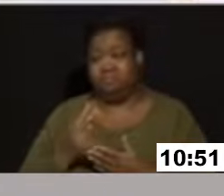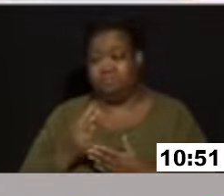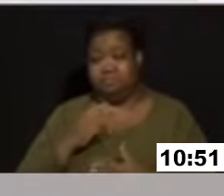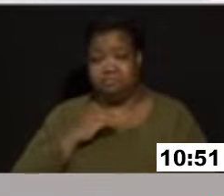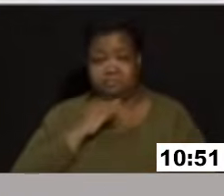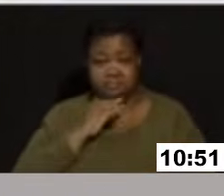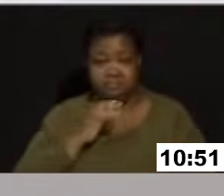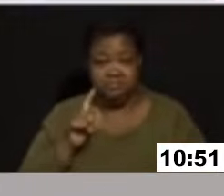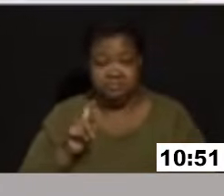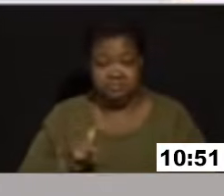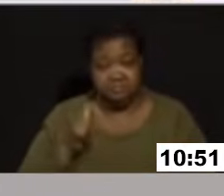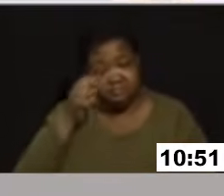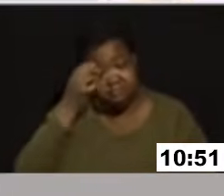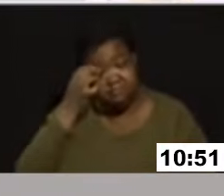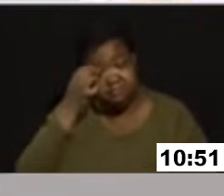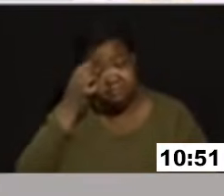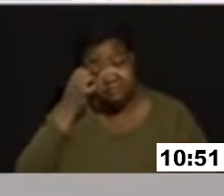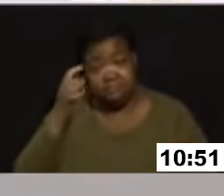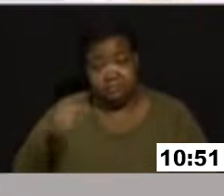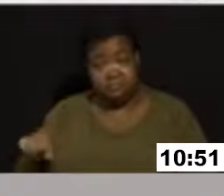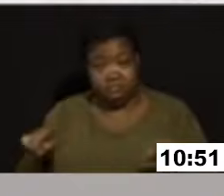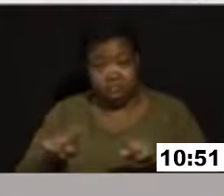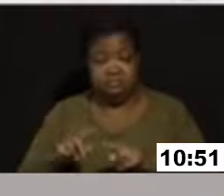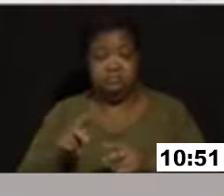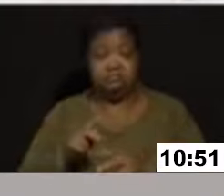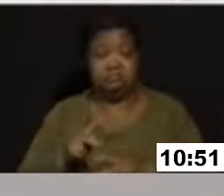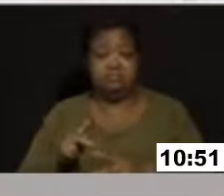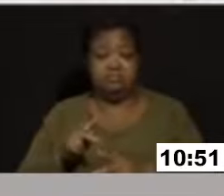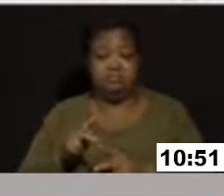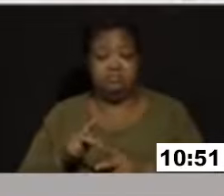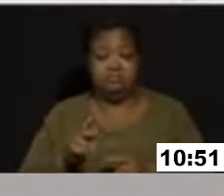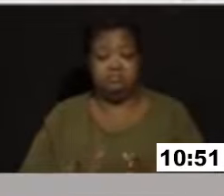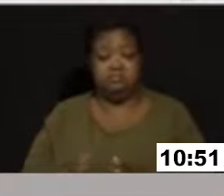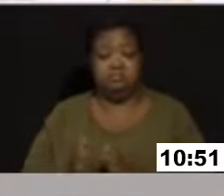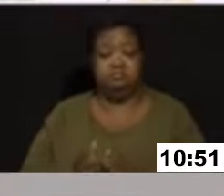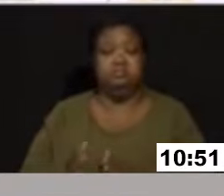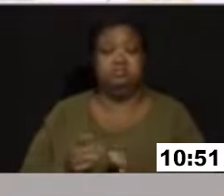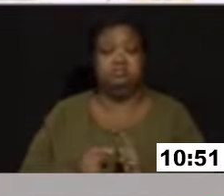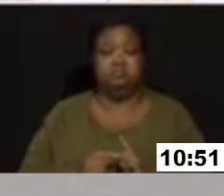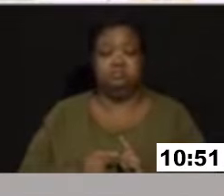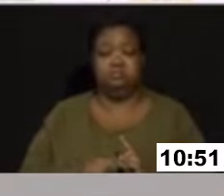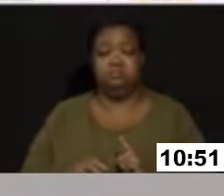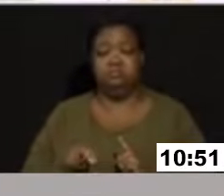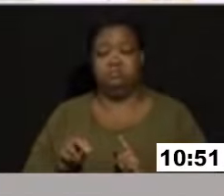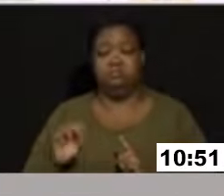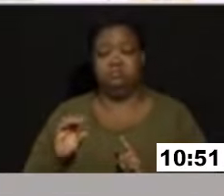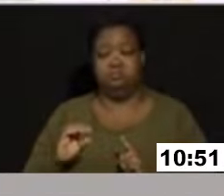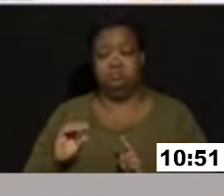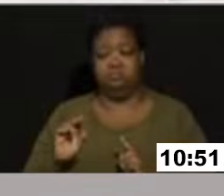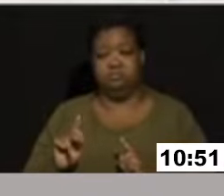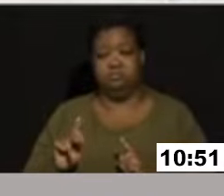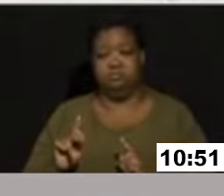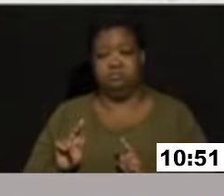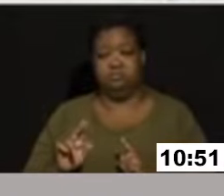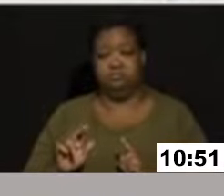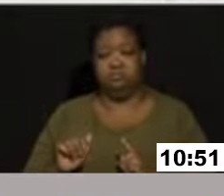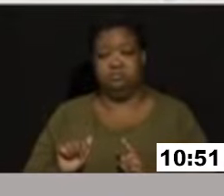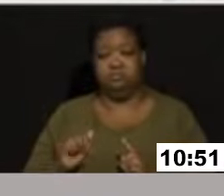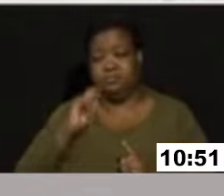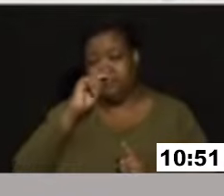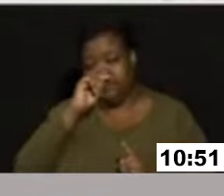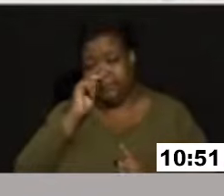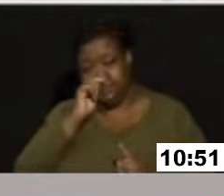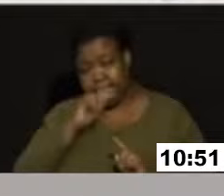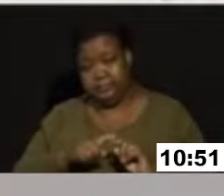be sufficient time for you Yes, to subject, prepare Mr. Ngcuka for his cross-examination? indeed, subject to diaries.